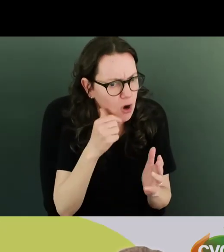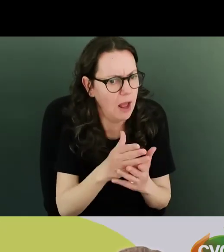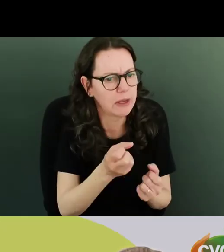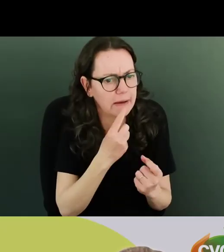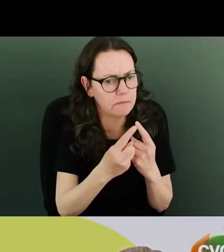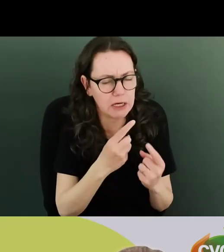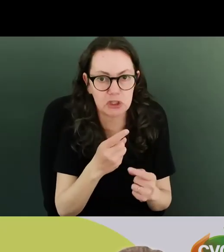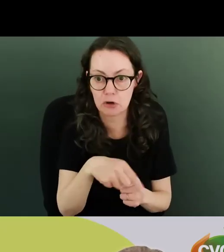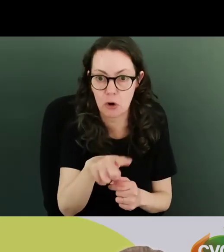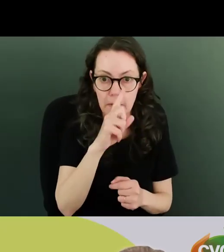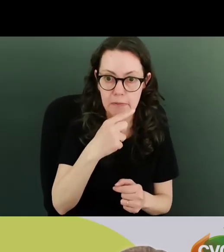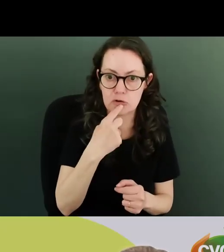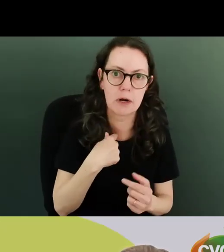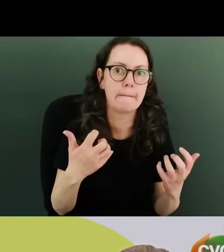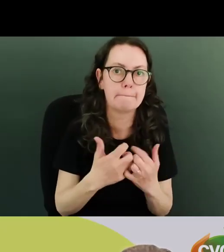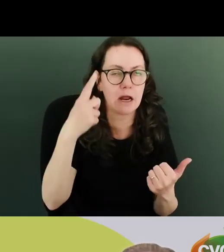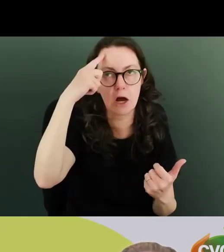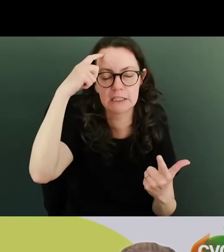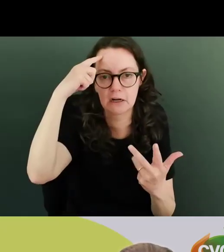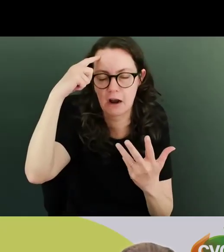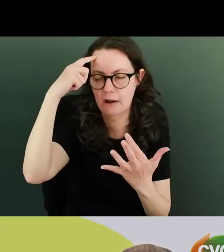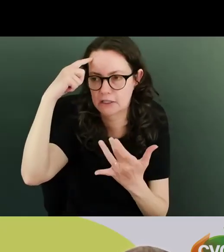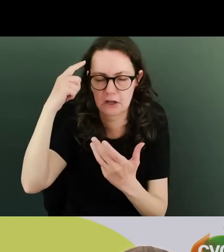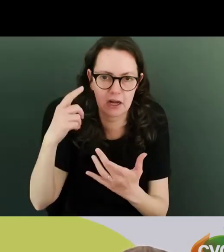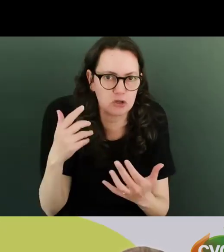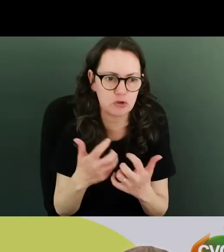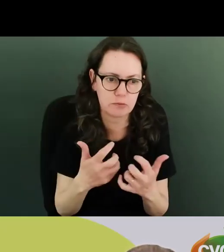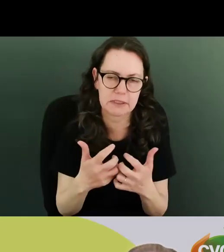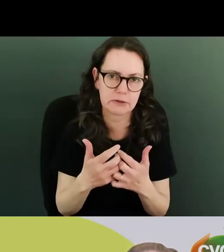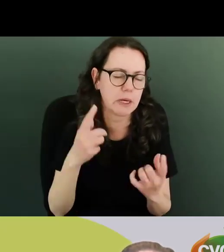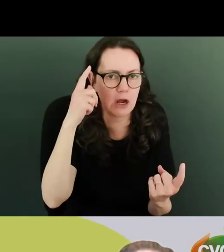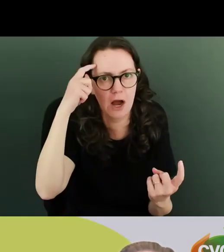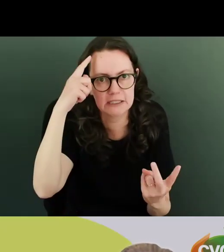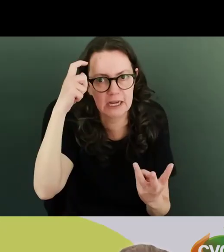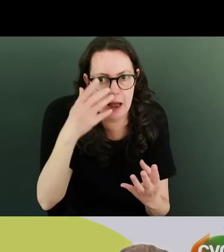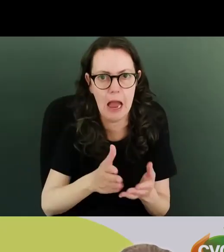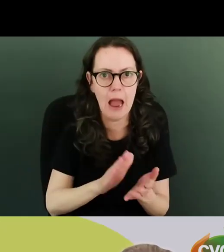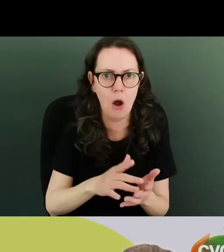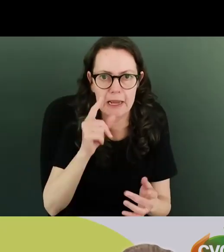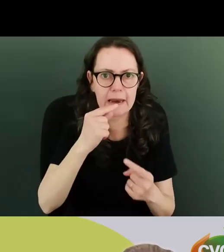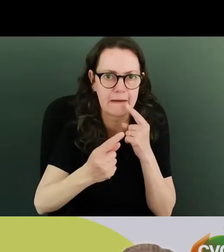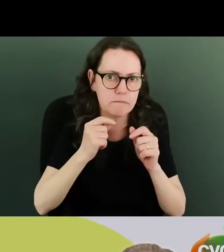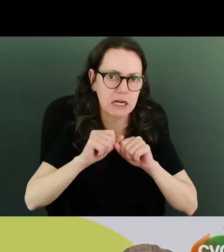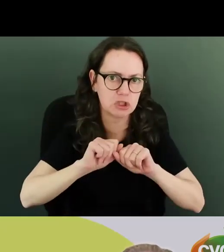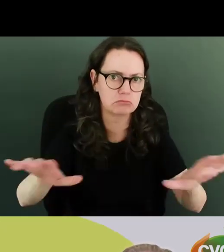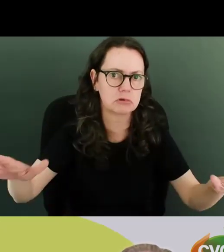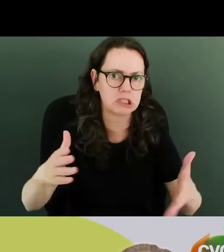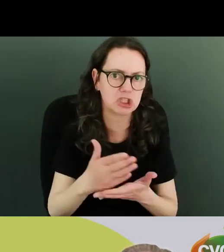they have shared with us so many ideas. I'm not even sure how many are there, but lots of ideas about how we might share the